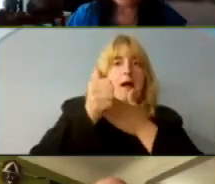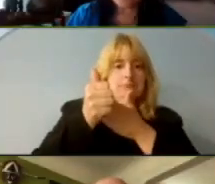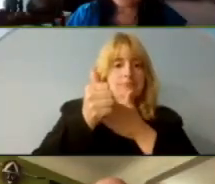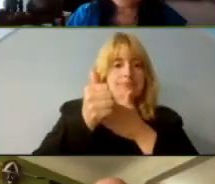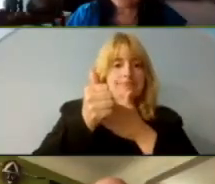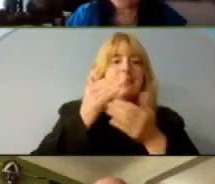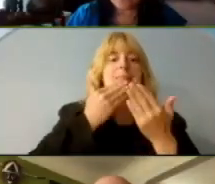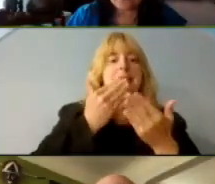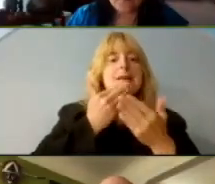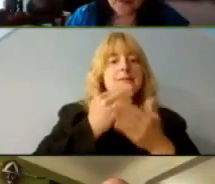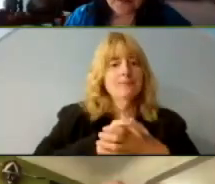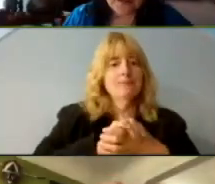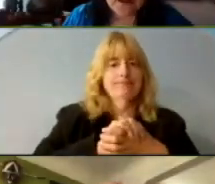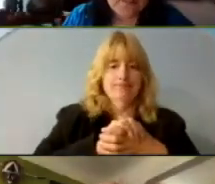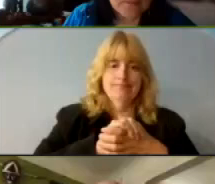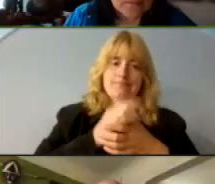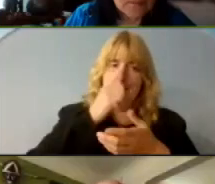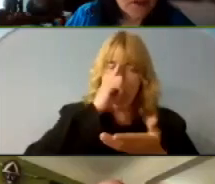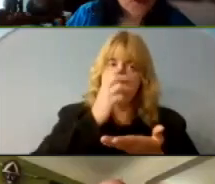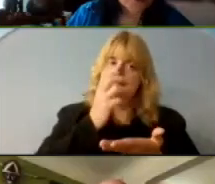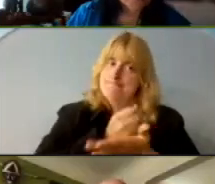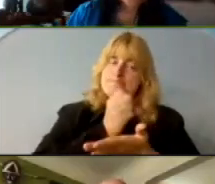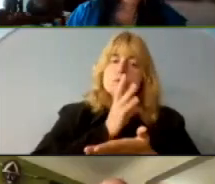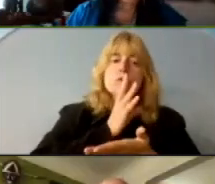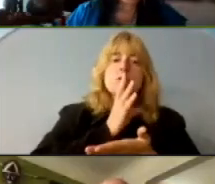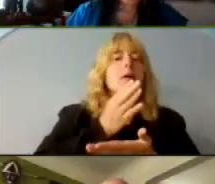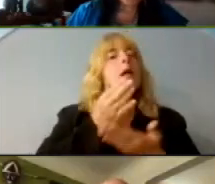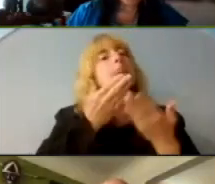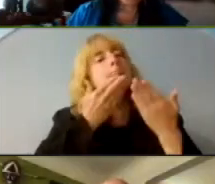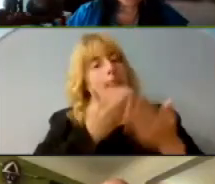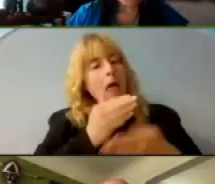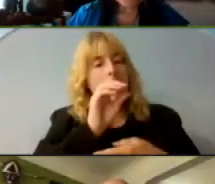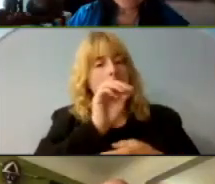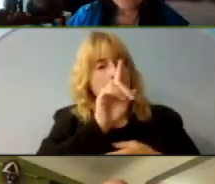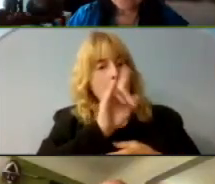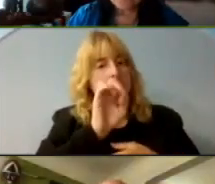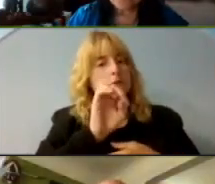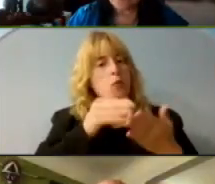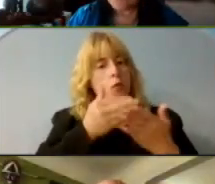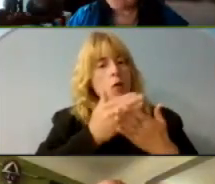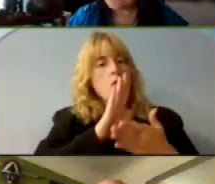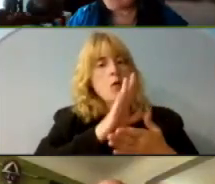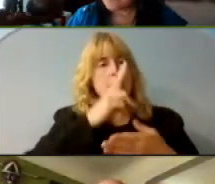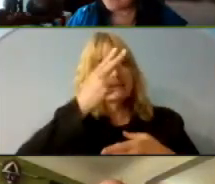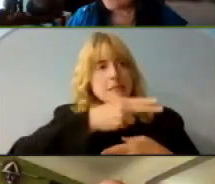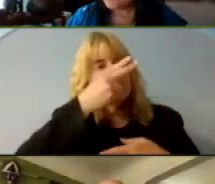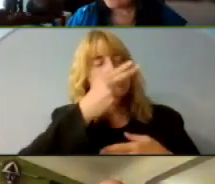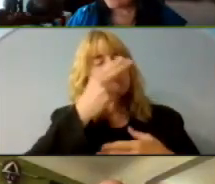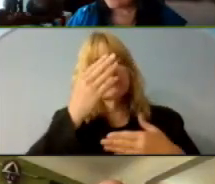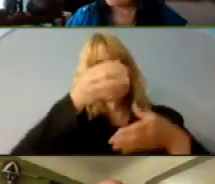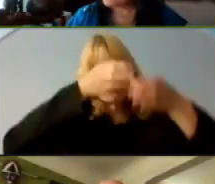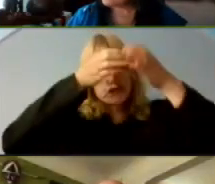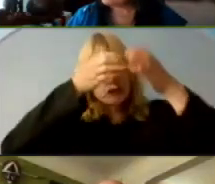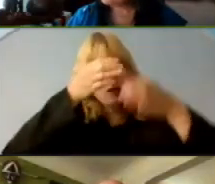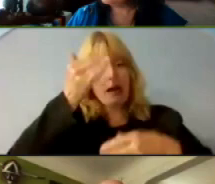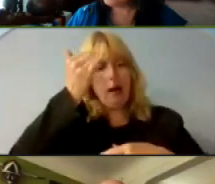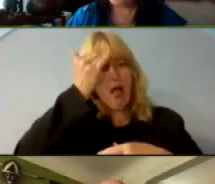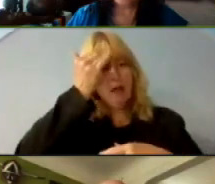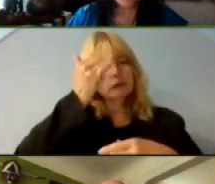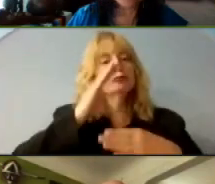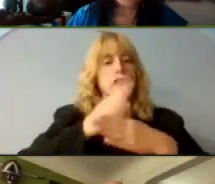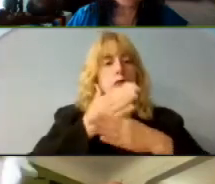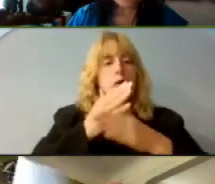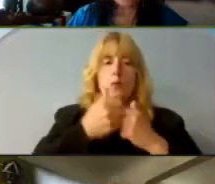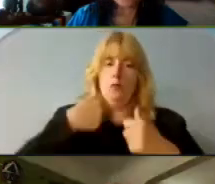Thank you, Ozzy, for all that history and knowledge that you shared with us. And I want to kick it off to our